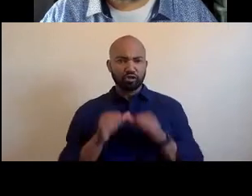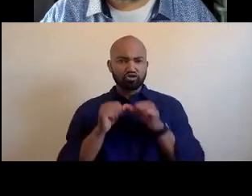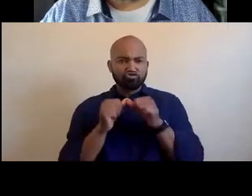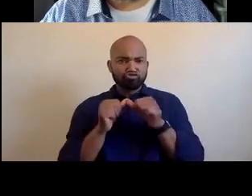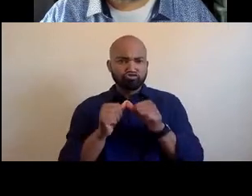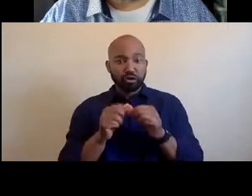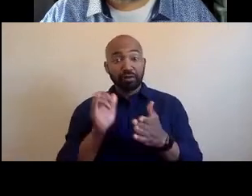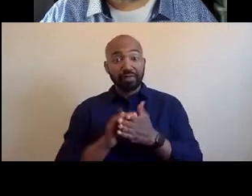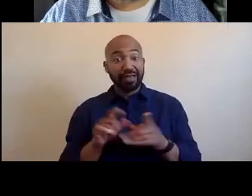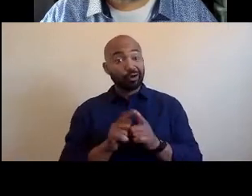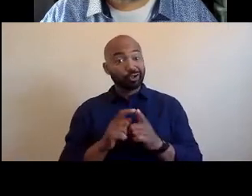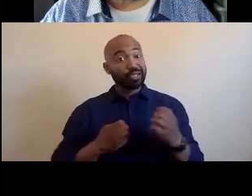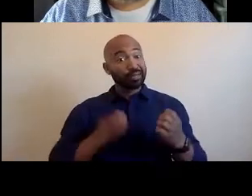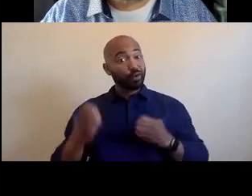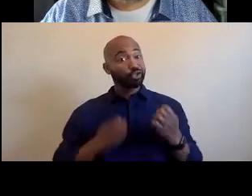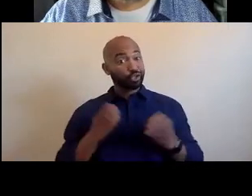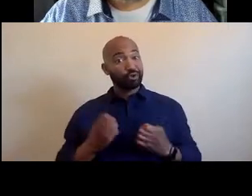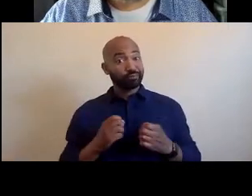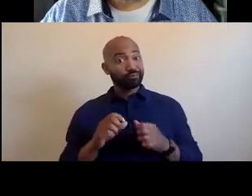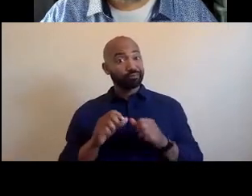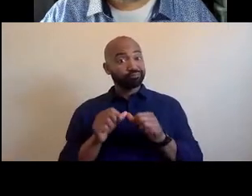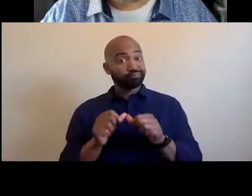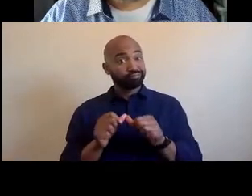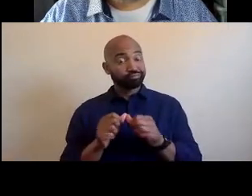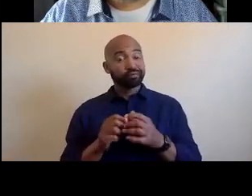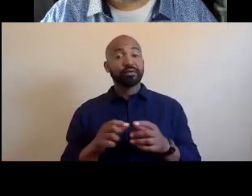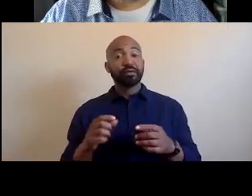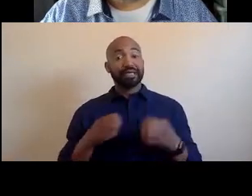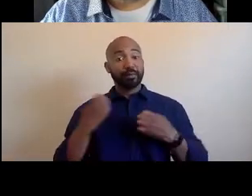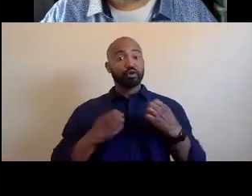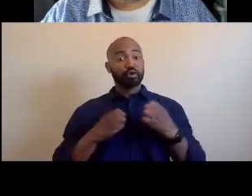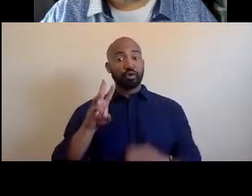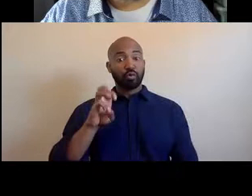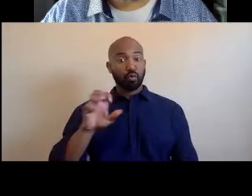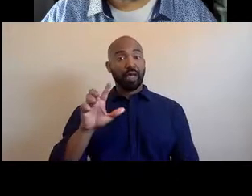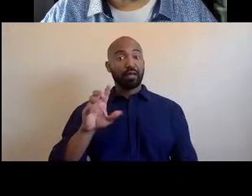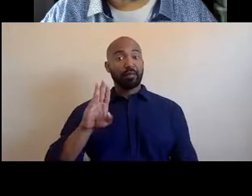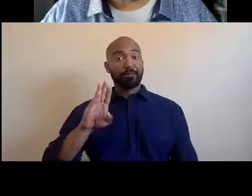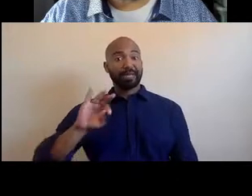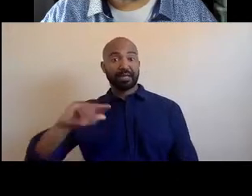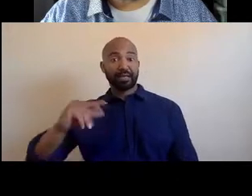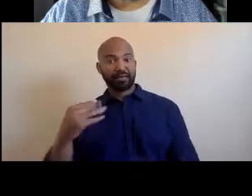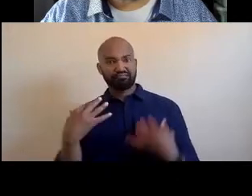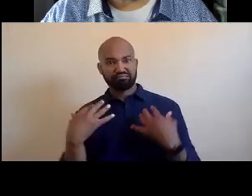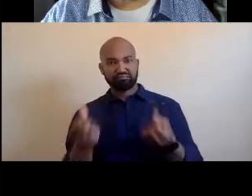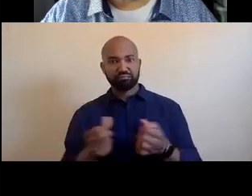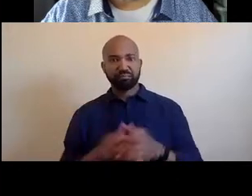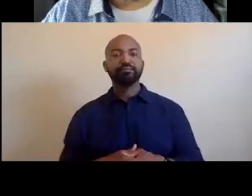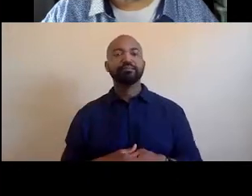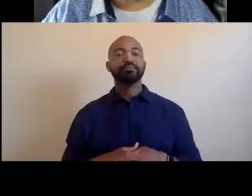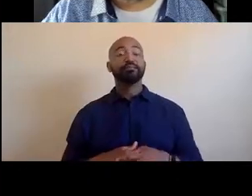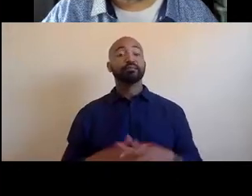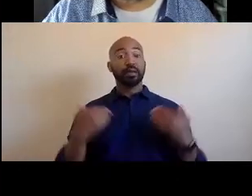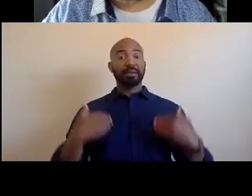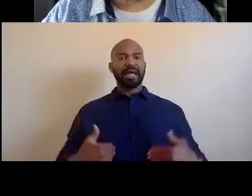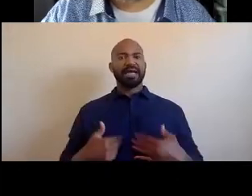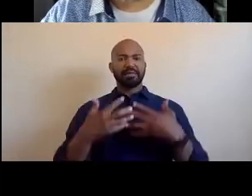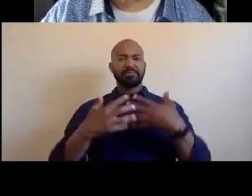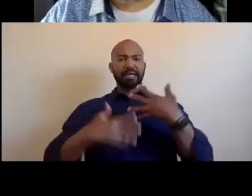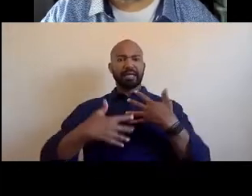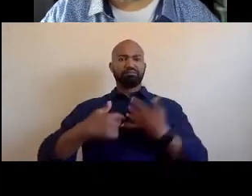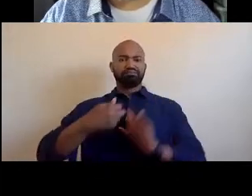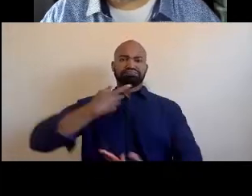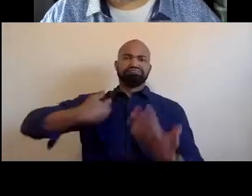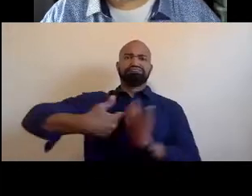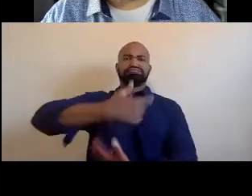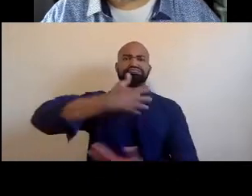well as your emotional stamina and your emotional well-being. It improves your circulation. So sometimes people can have swelling in their